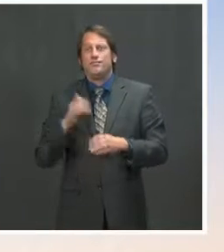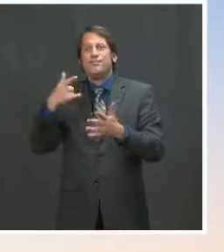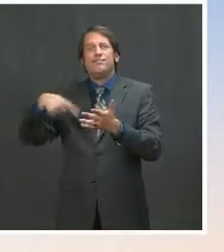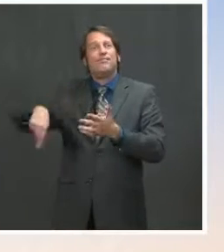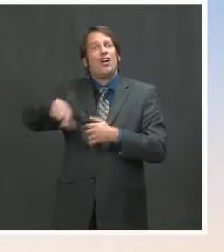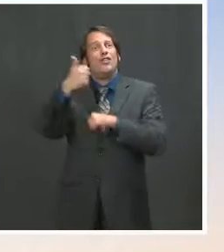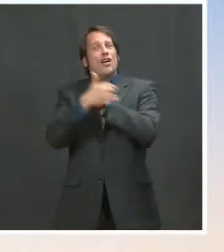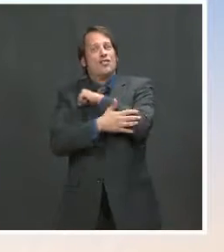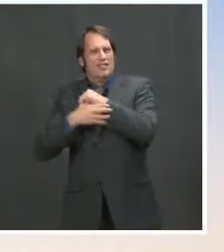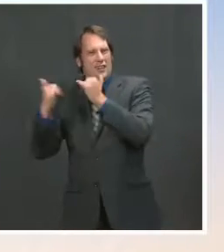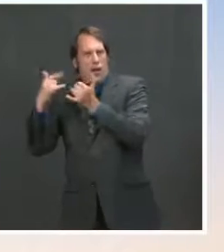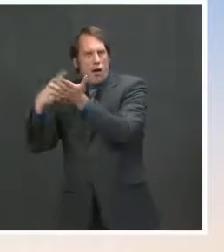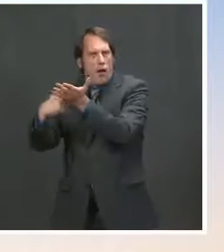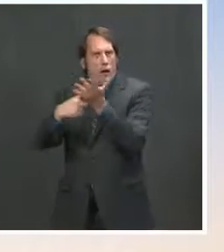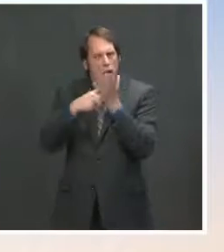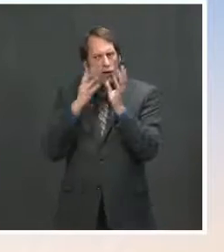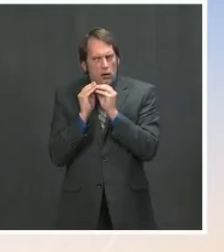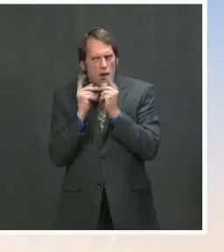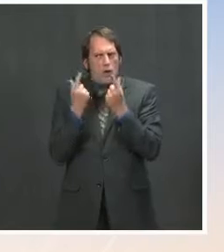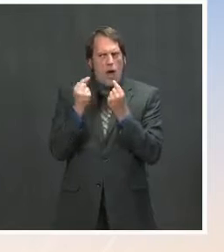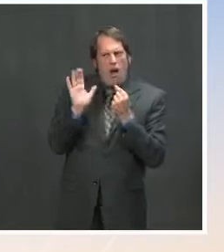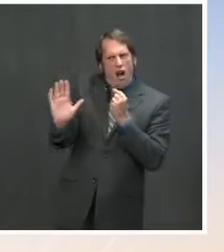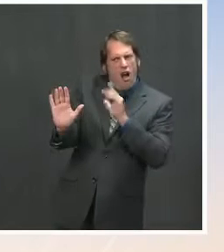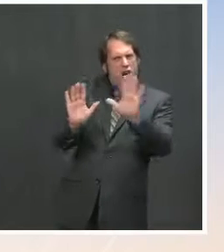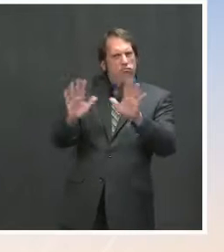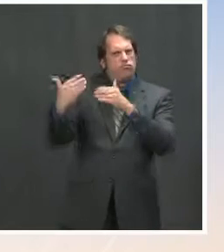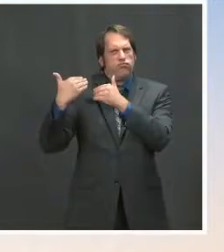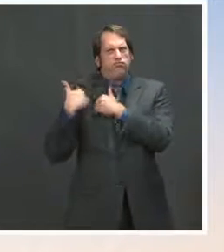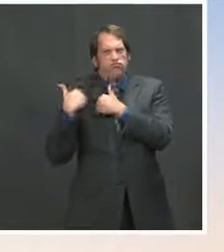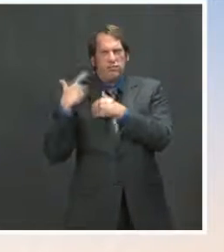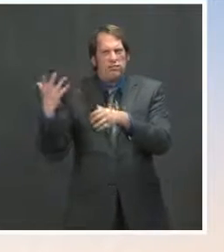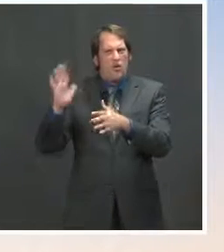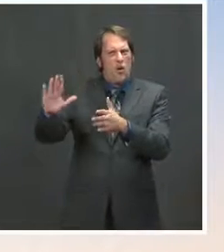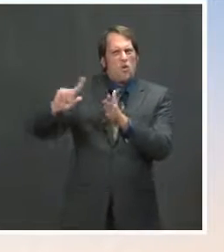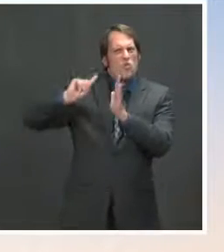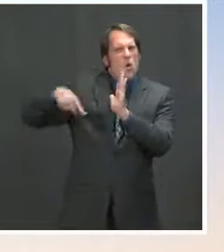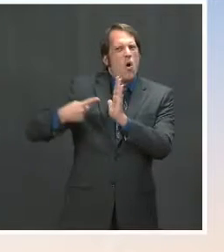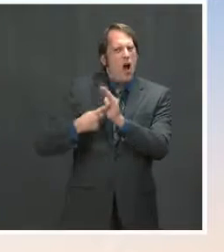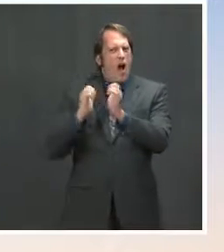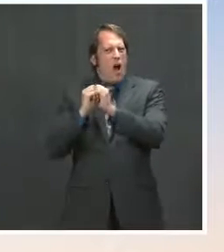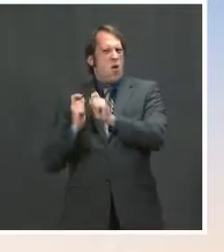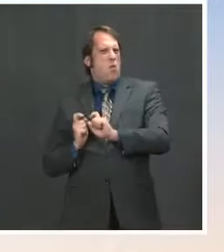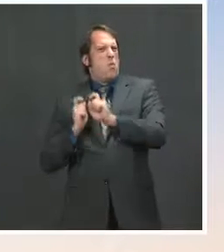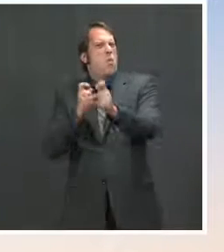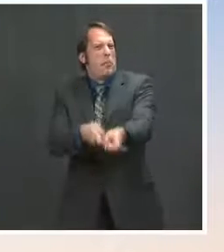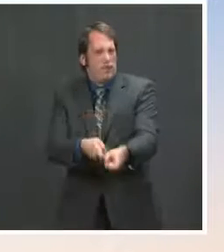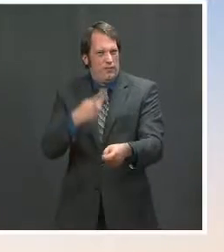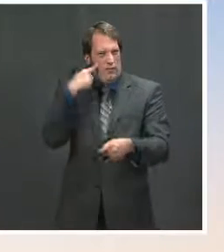play in addressing the climate crisis is absolutely on our diplomatic agenda beyond this summit this week.